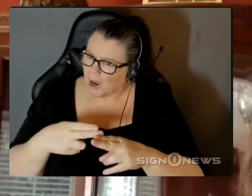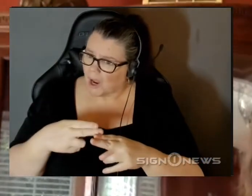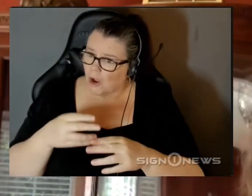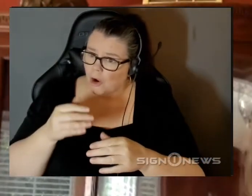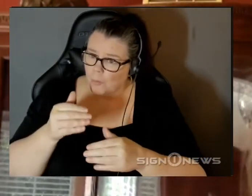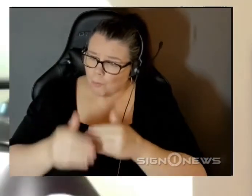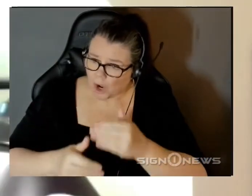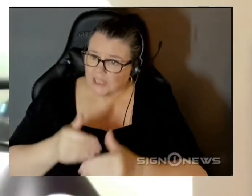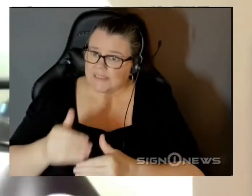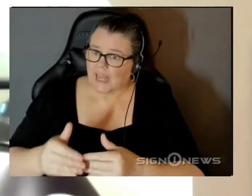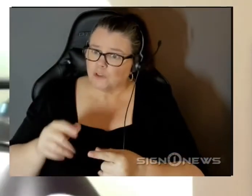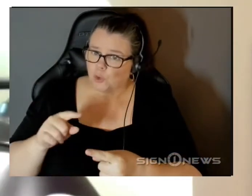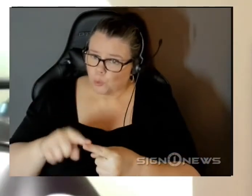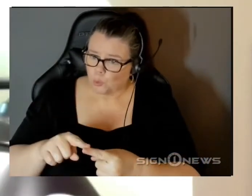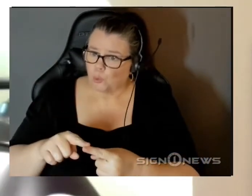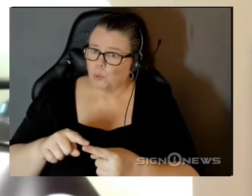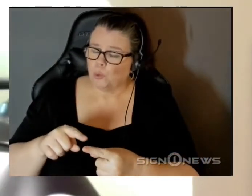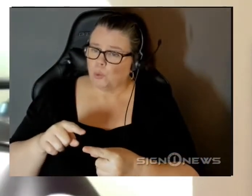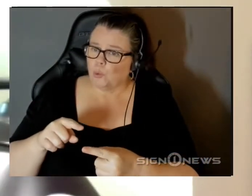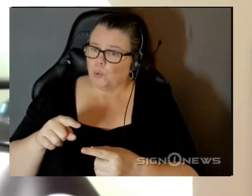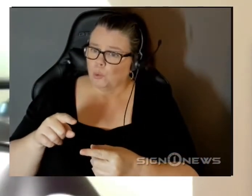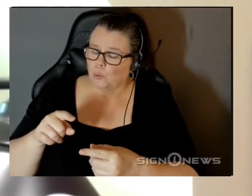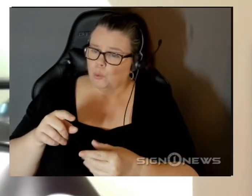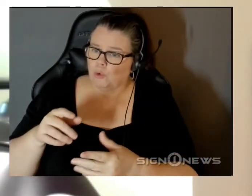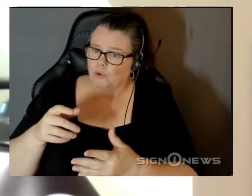removed? Terminating, yeah.